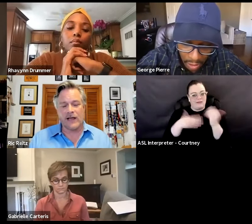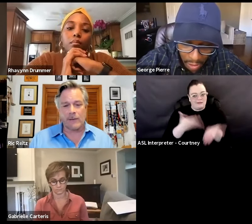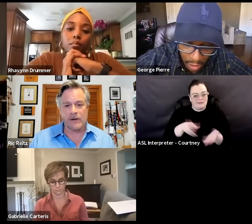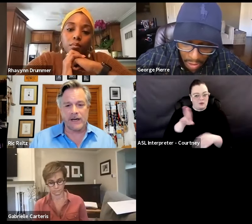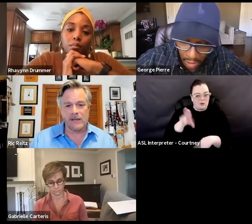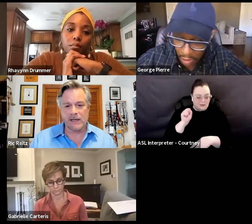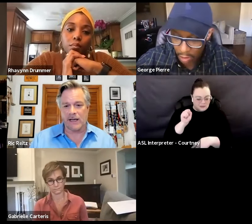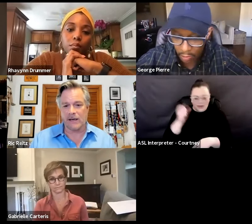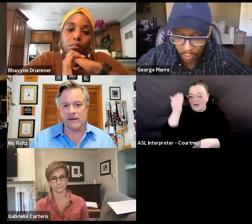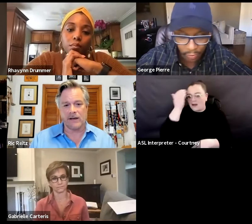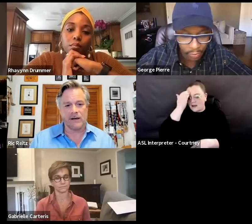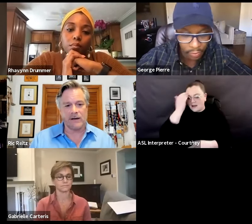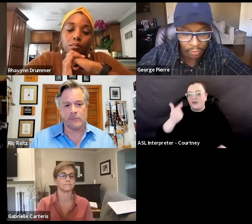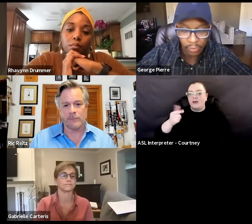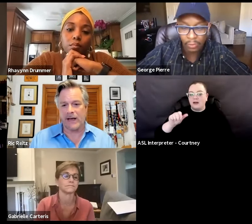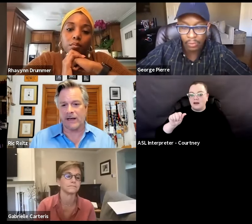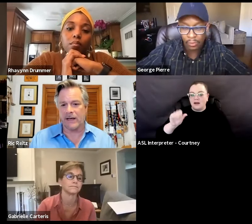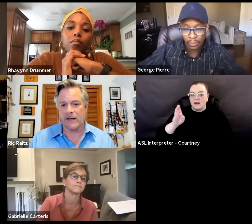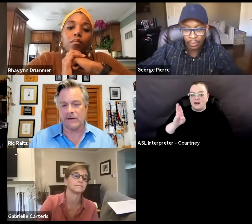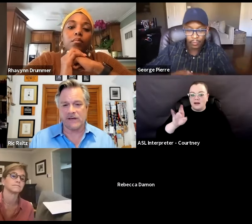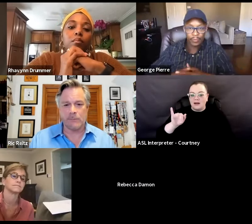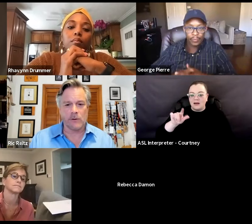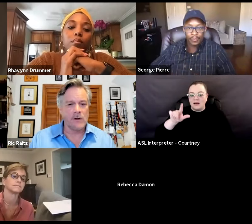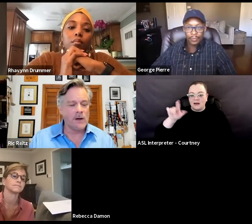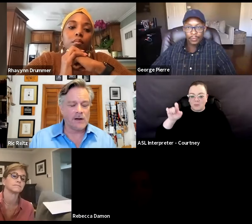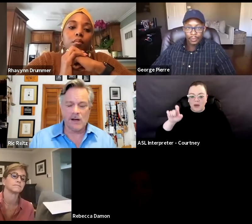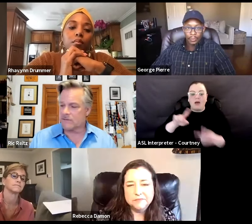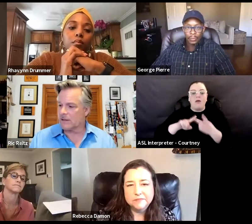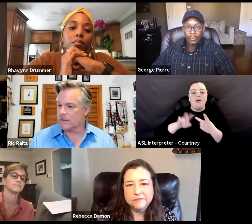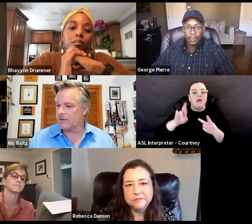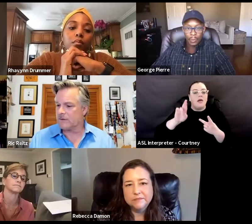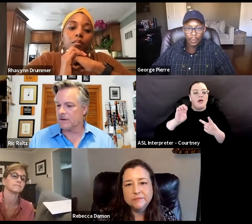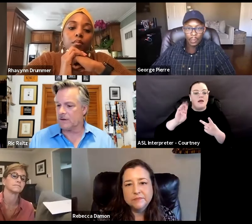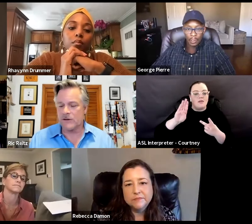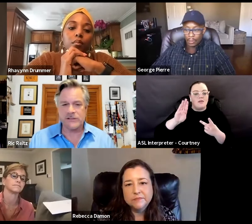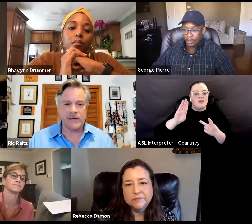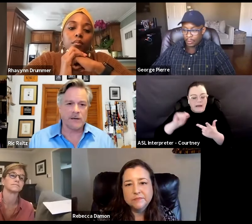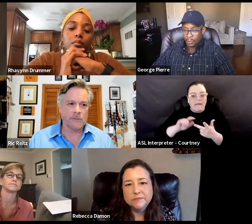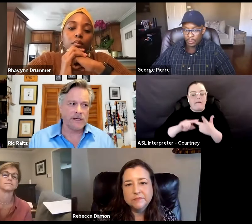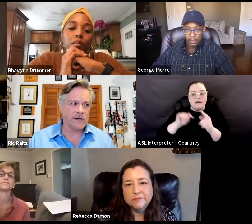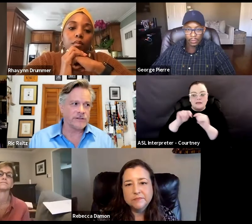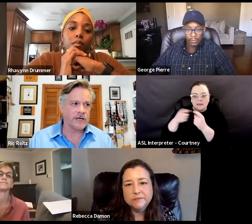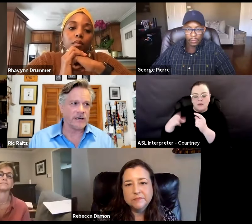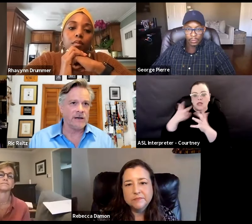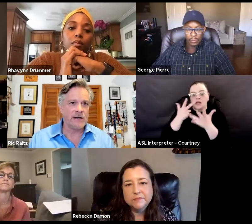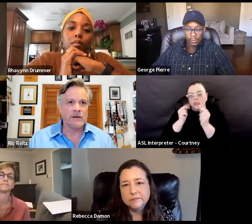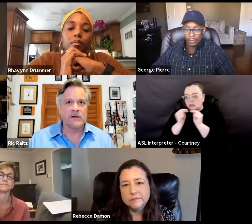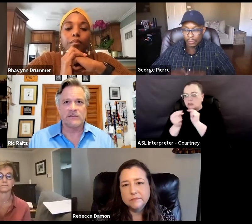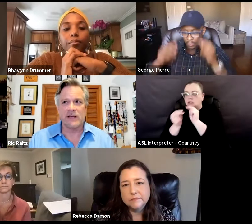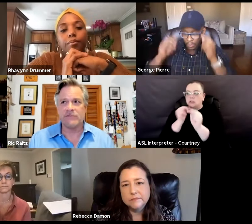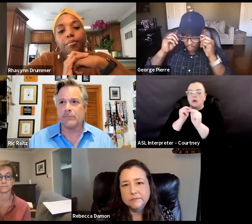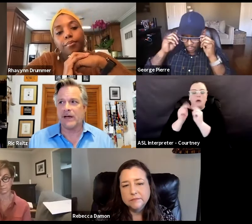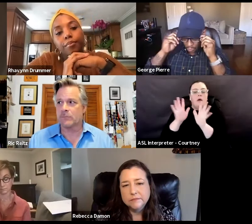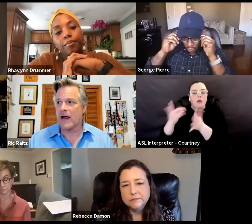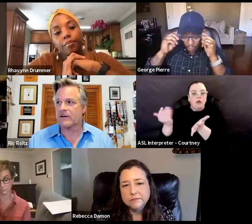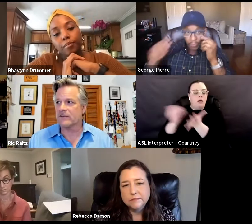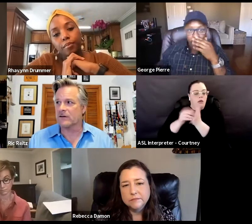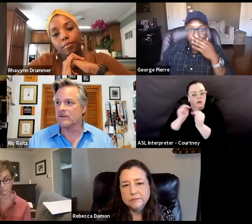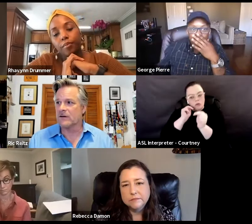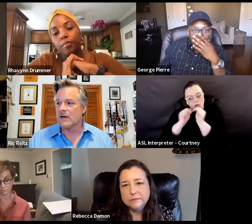know Gabrielle and Rebecca and the team were constantly busy negotiating, renegotiating safety